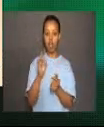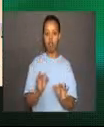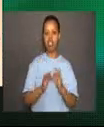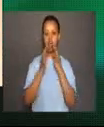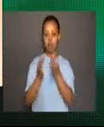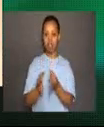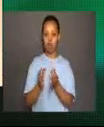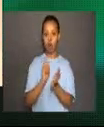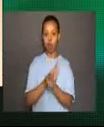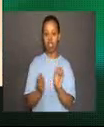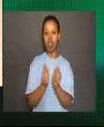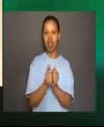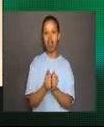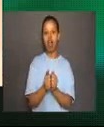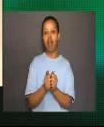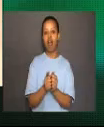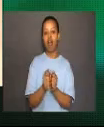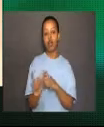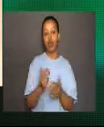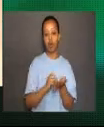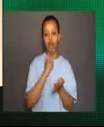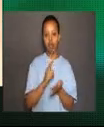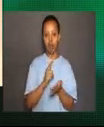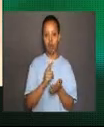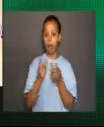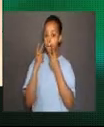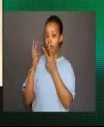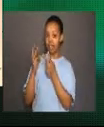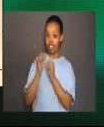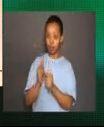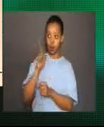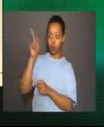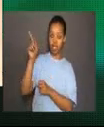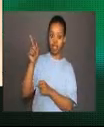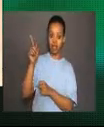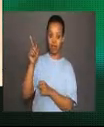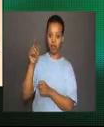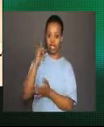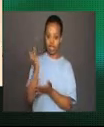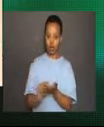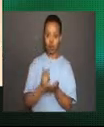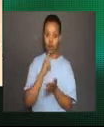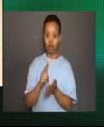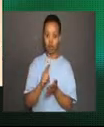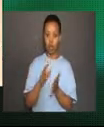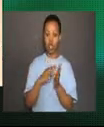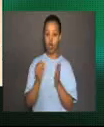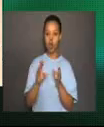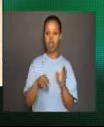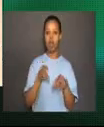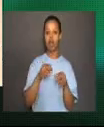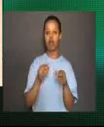to the templates. As you can see from this graph, replication